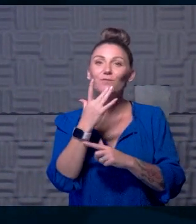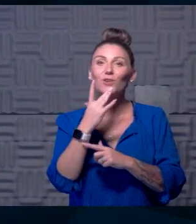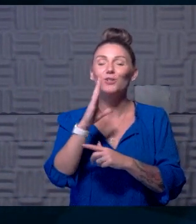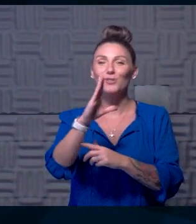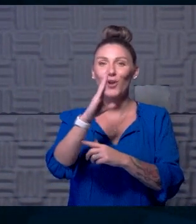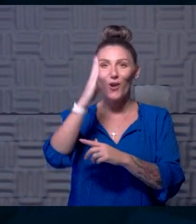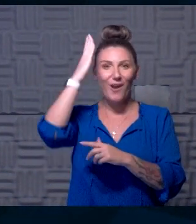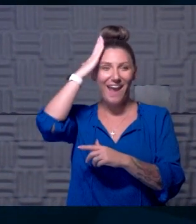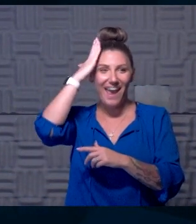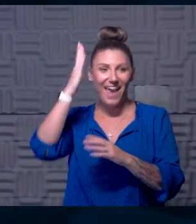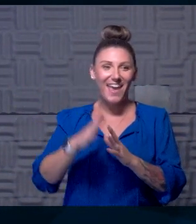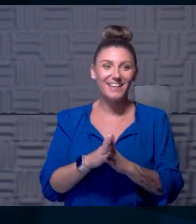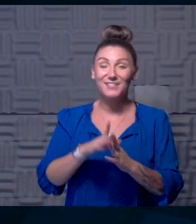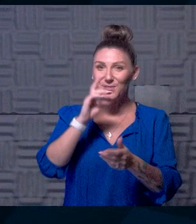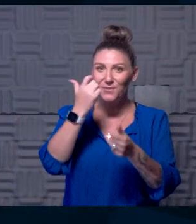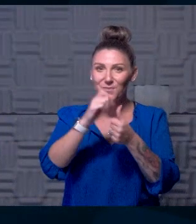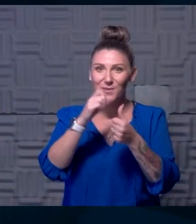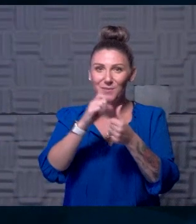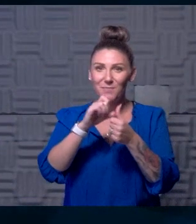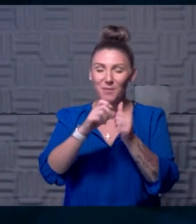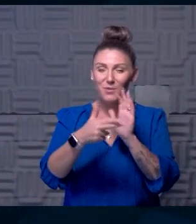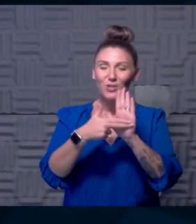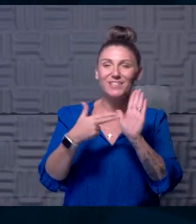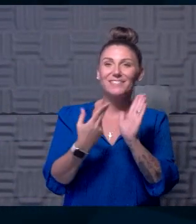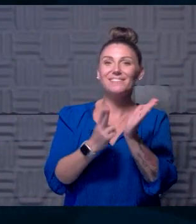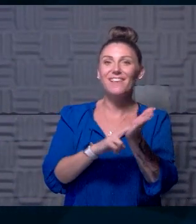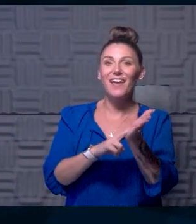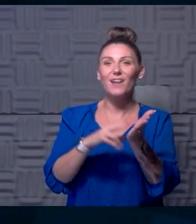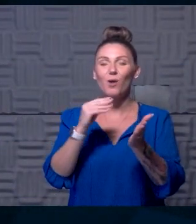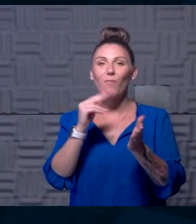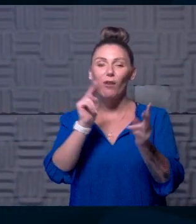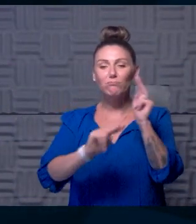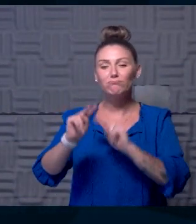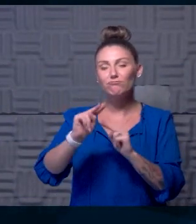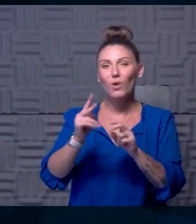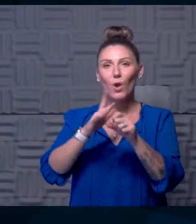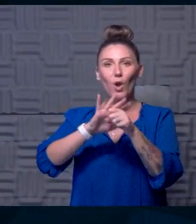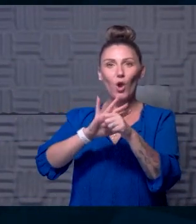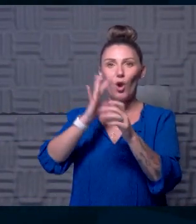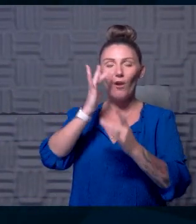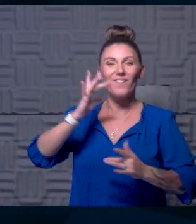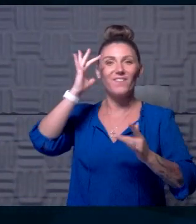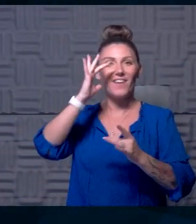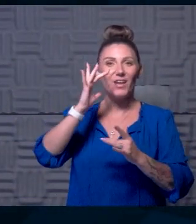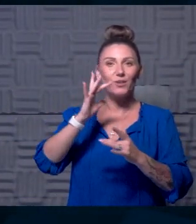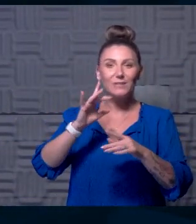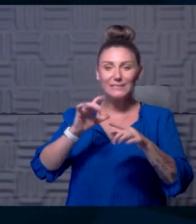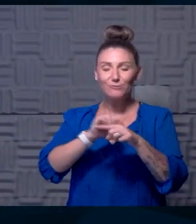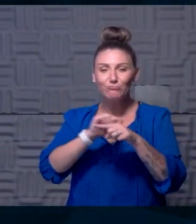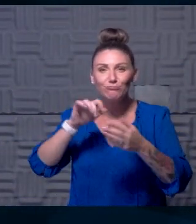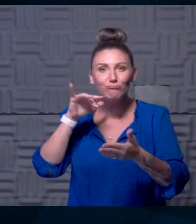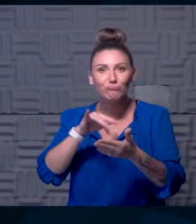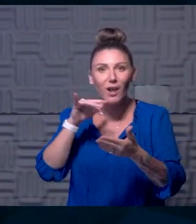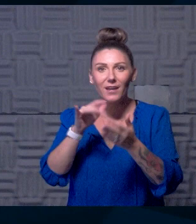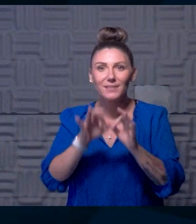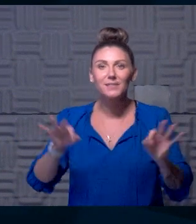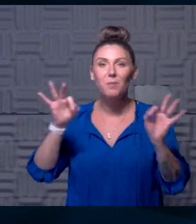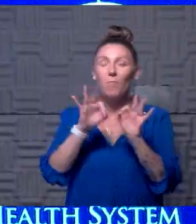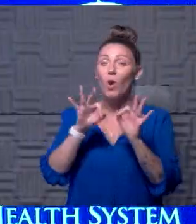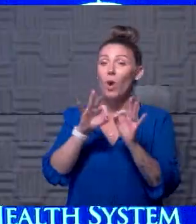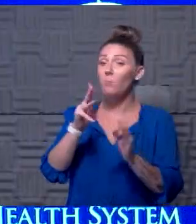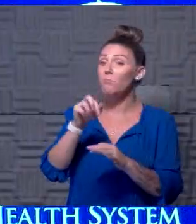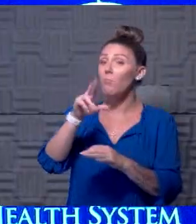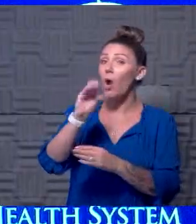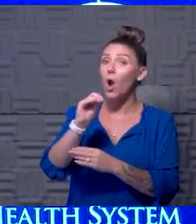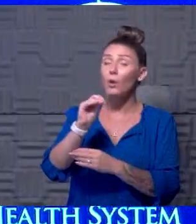hat. Hey, remember to sign up or take a look for that coronavirus trial, because that vaccine trial is incredibly important. Mario, what's that